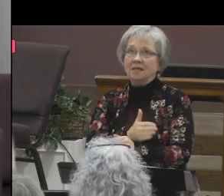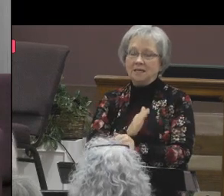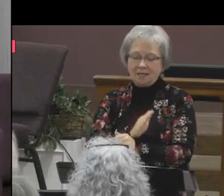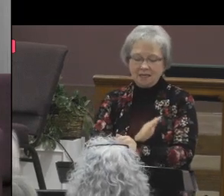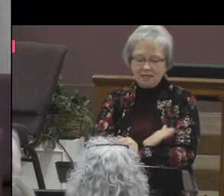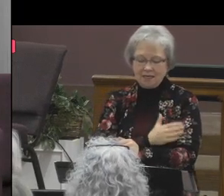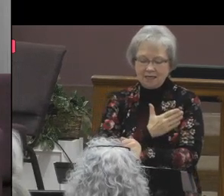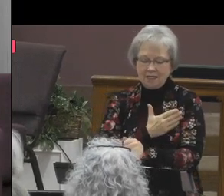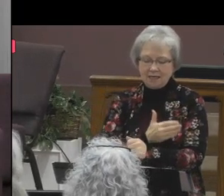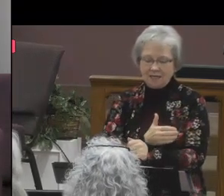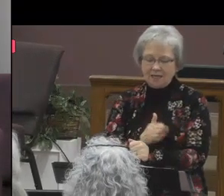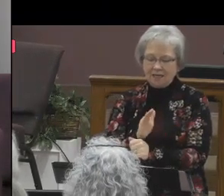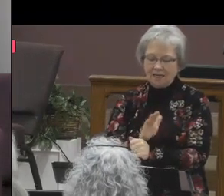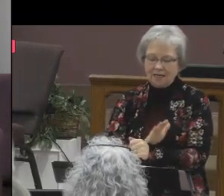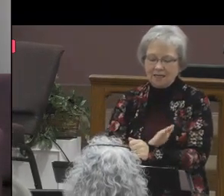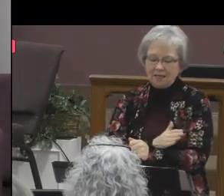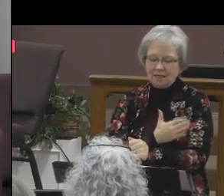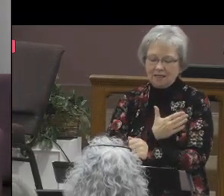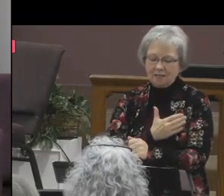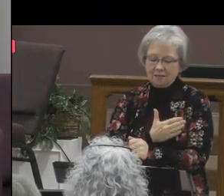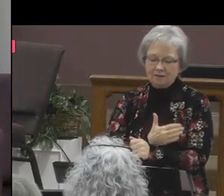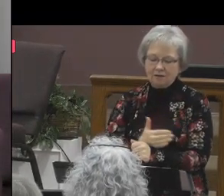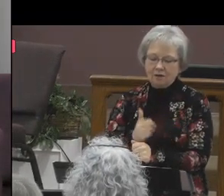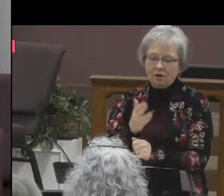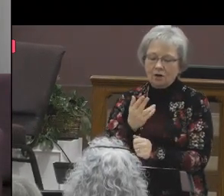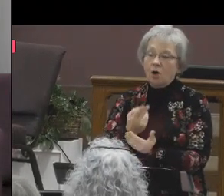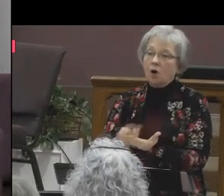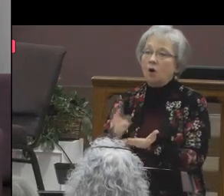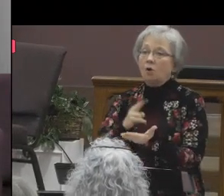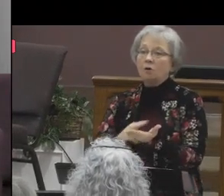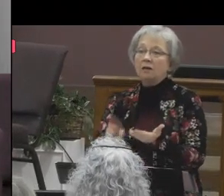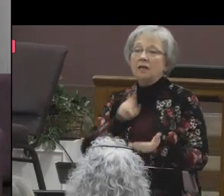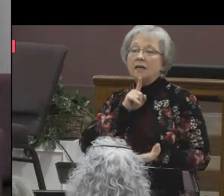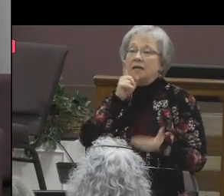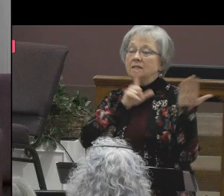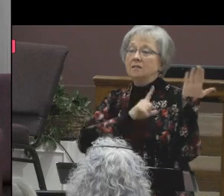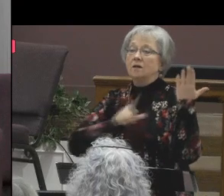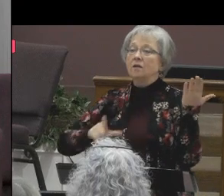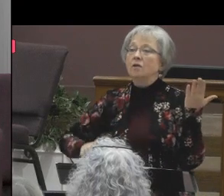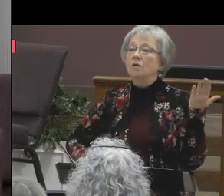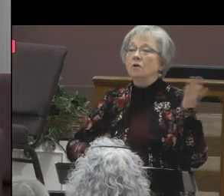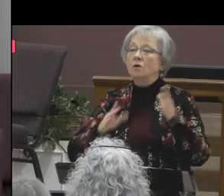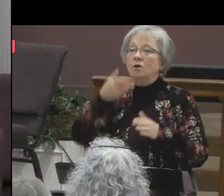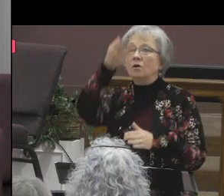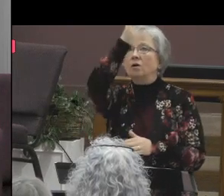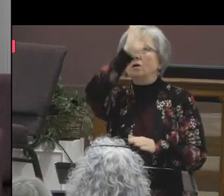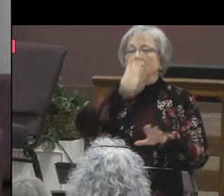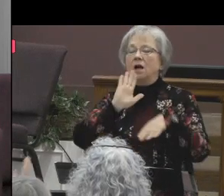holy is